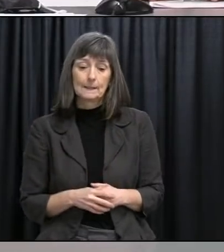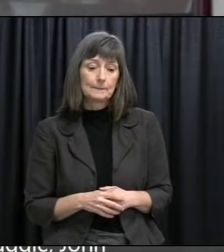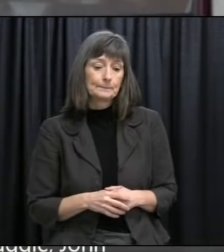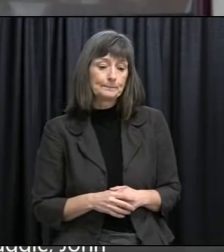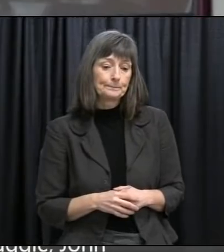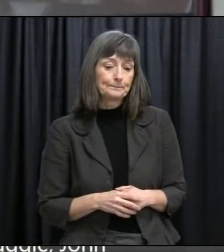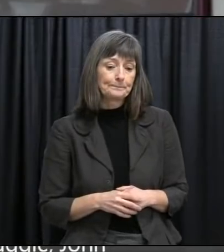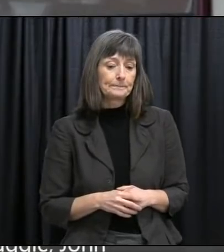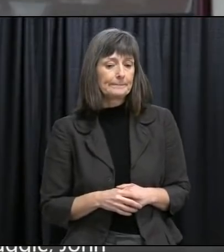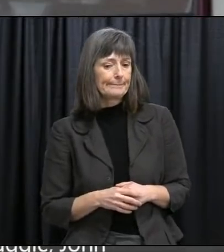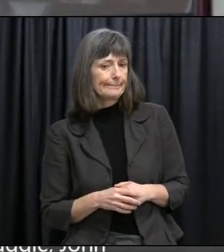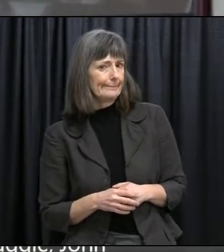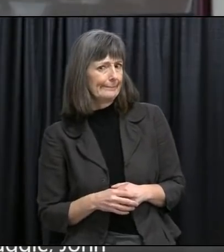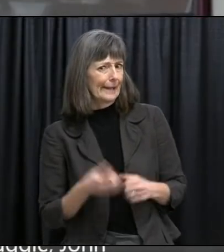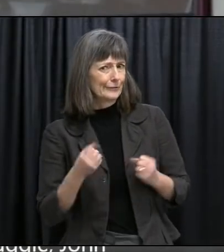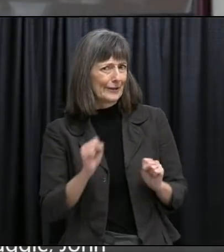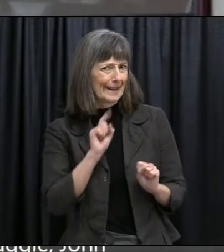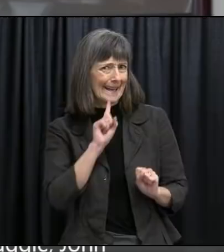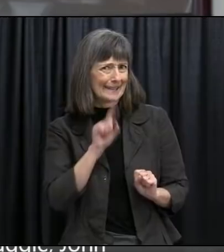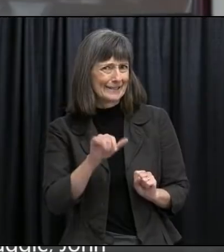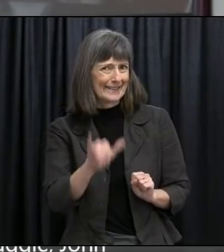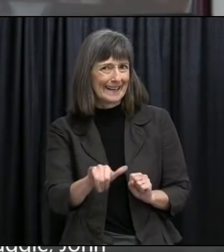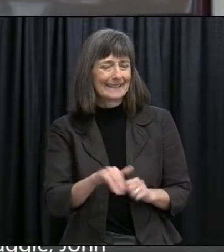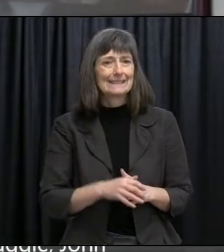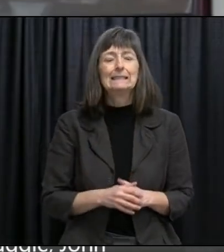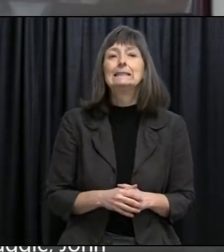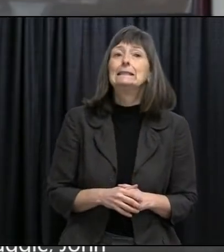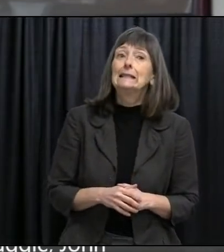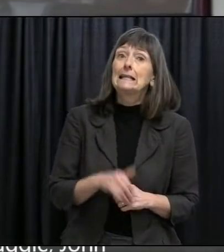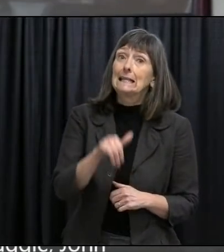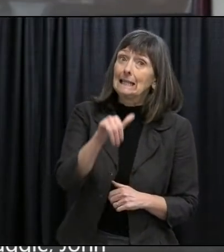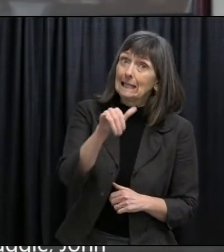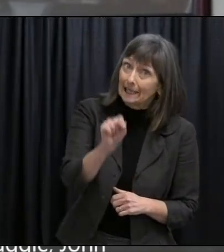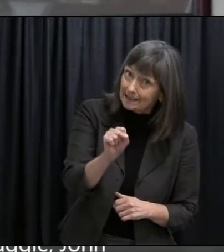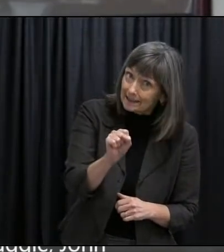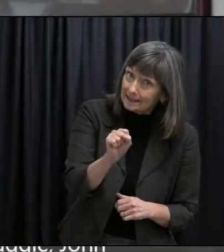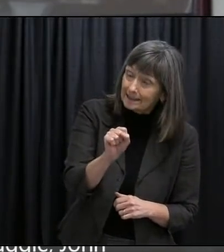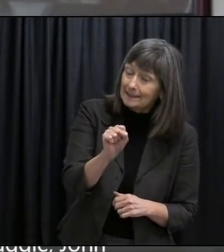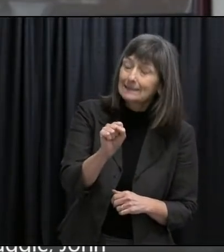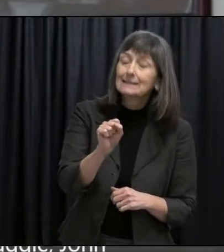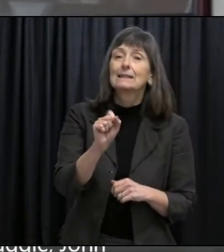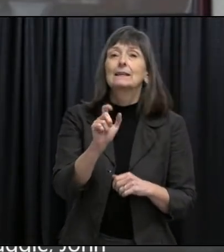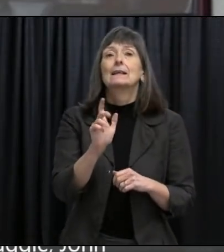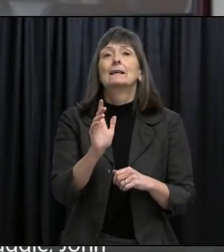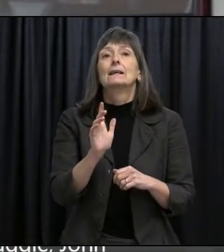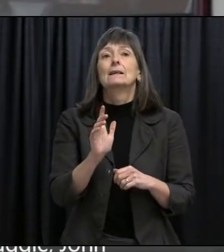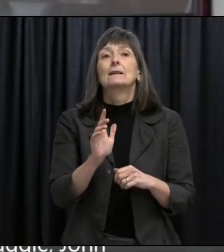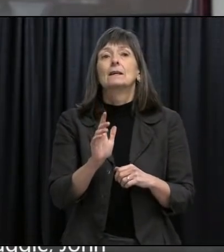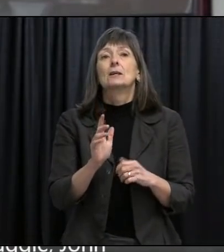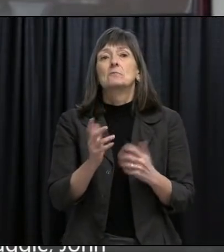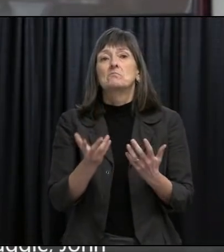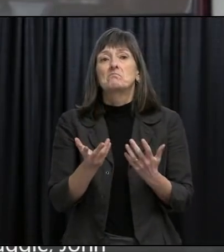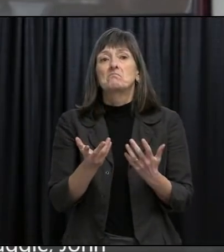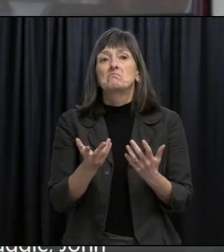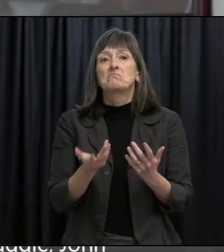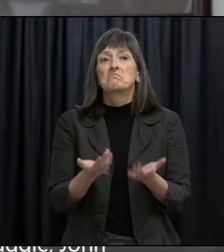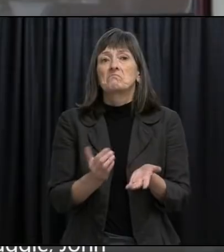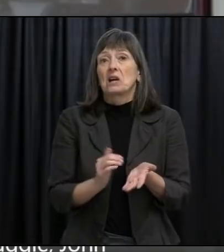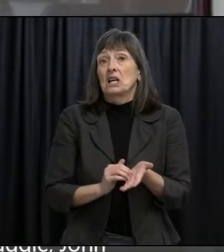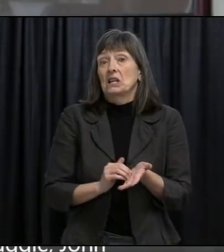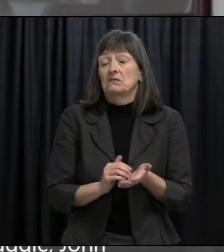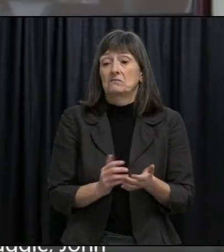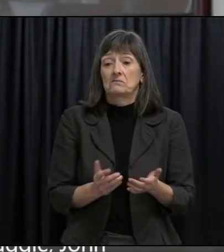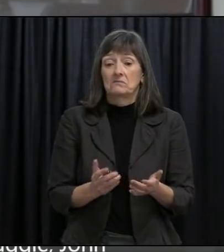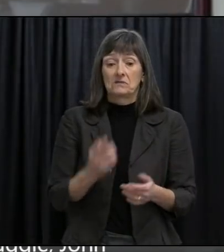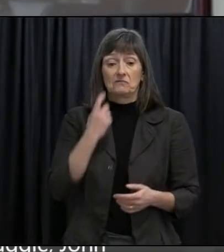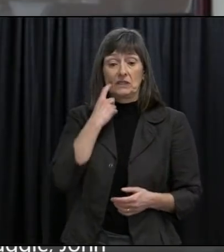I'll take a stab at that. The short answer is yes. Again, it was a question of, firstly,